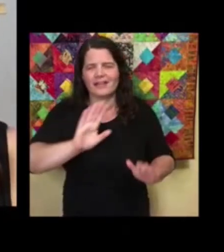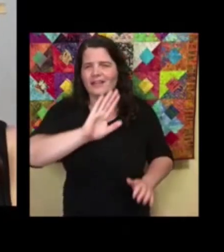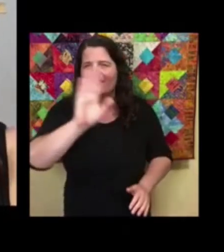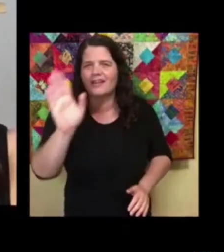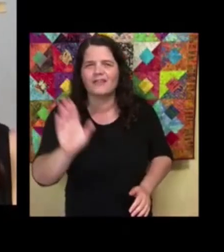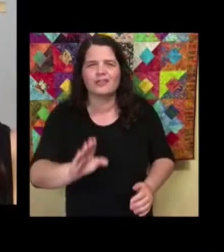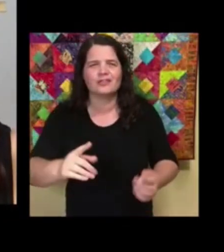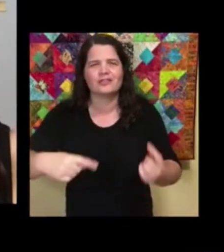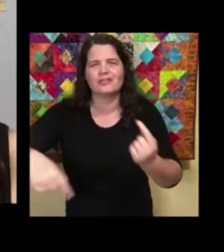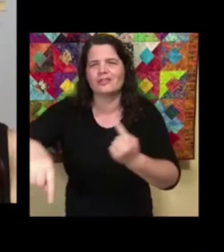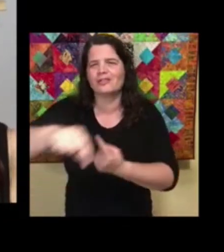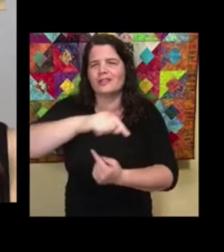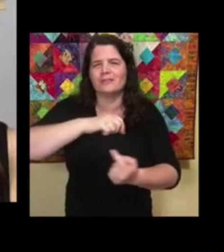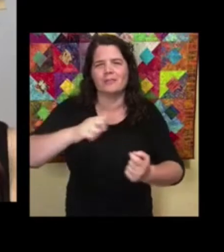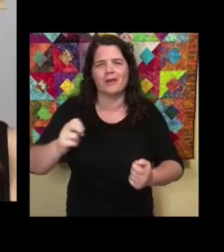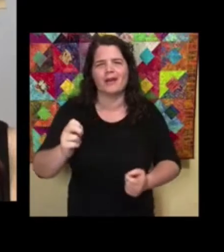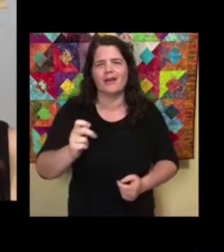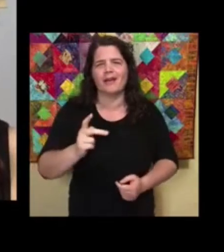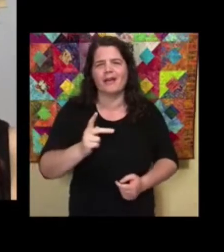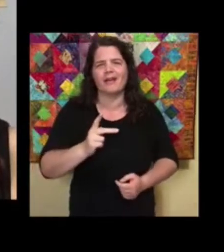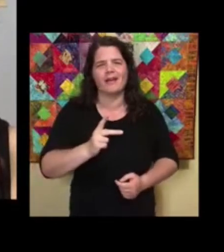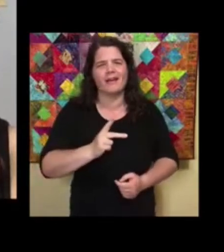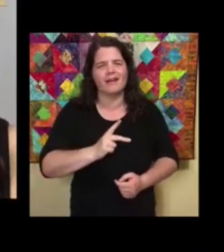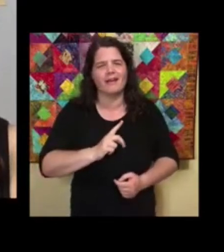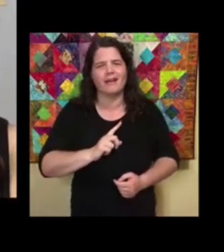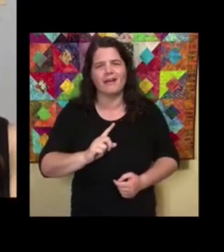back. Never turning